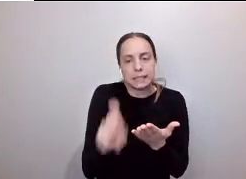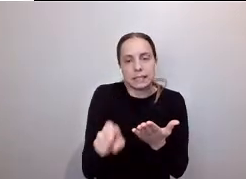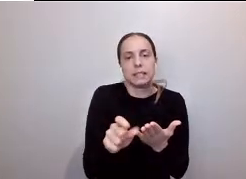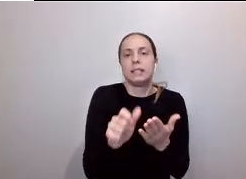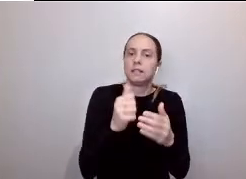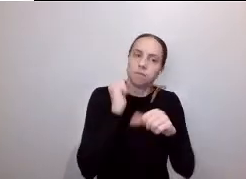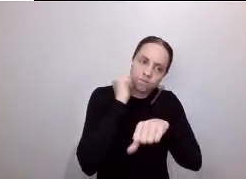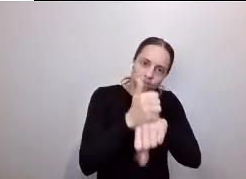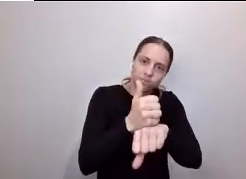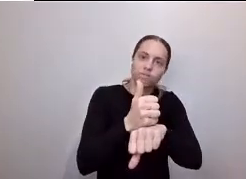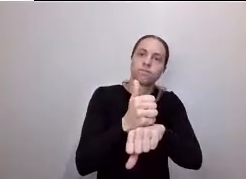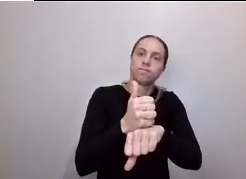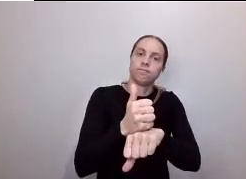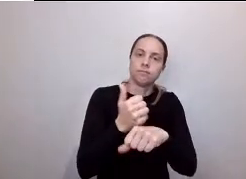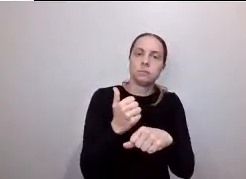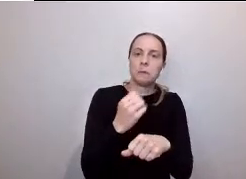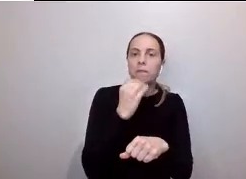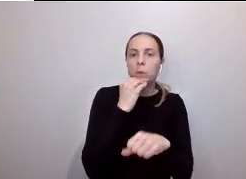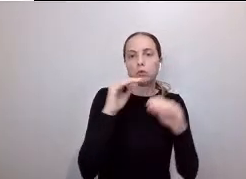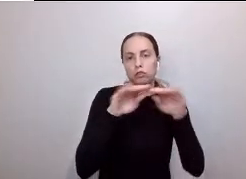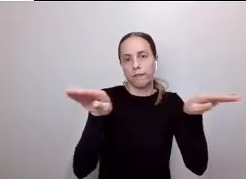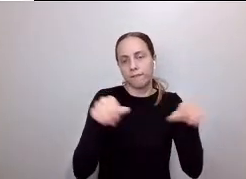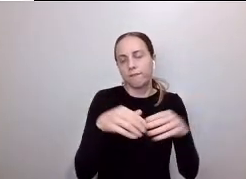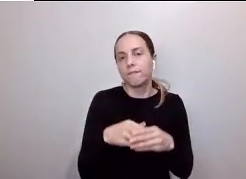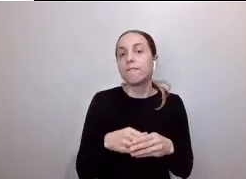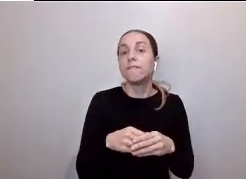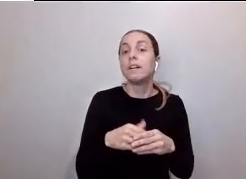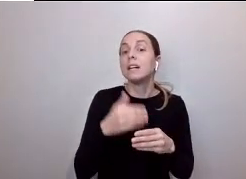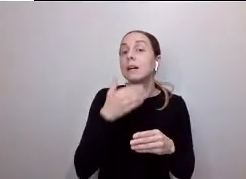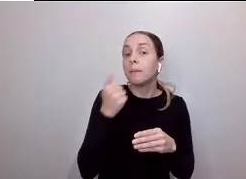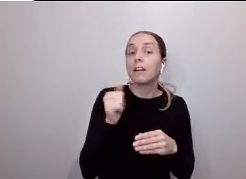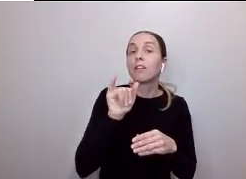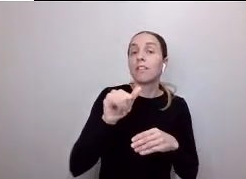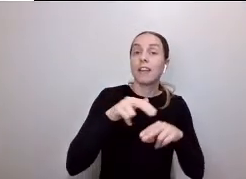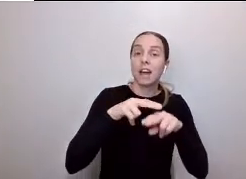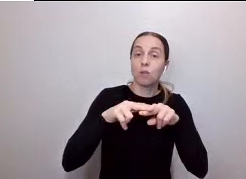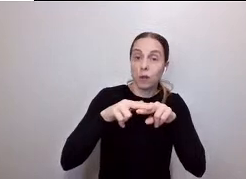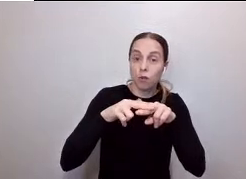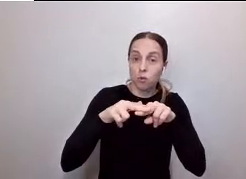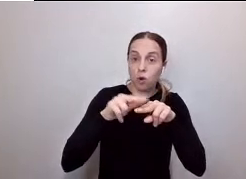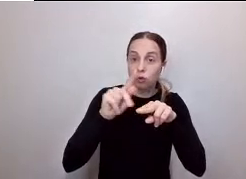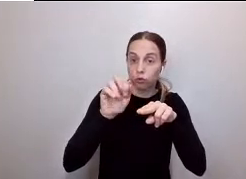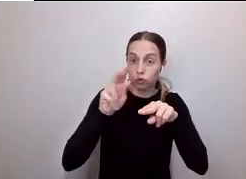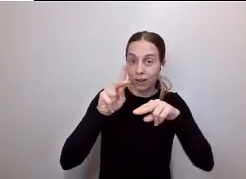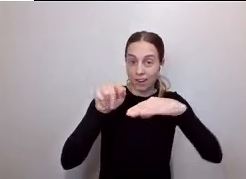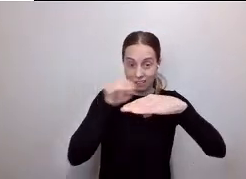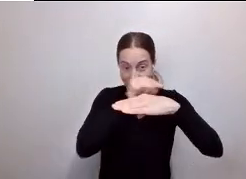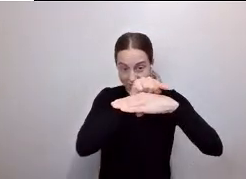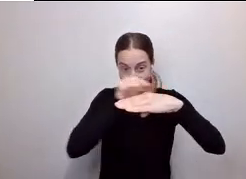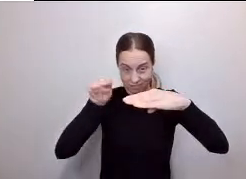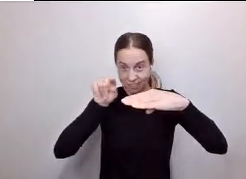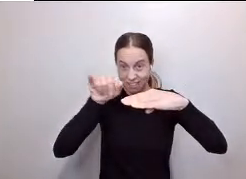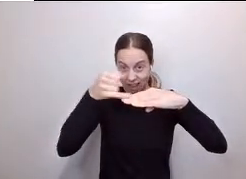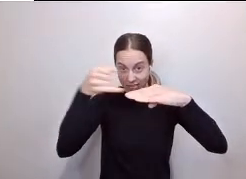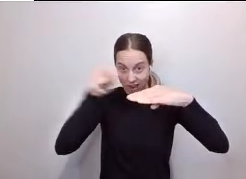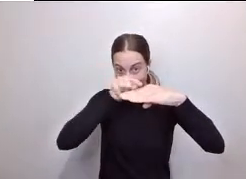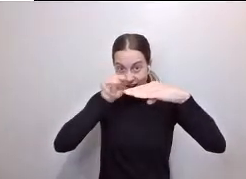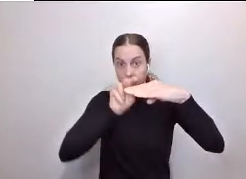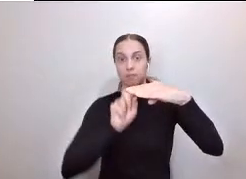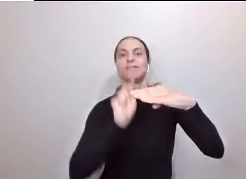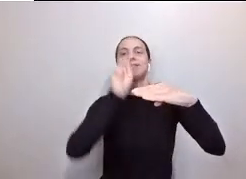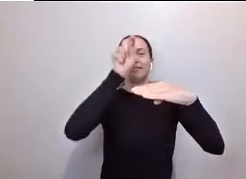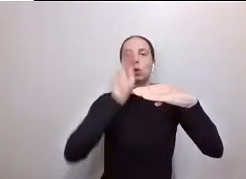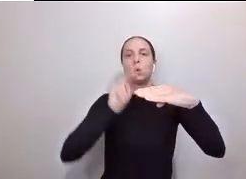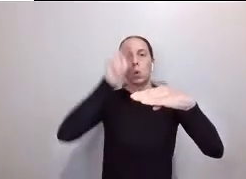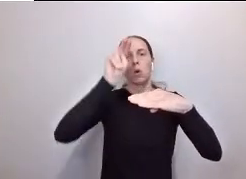exciting about it is that the location is north of the railroad tracks, which is even more of a resource desert. So I really